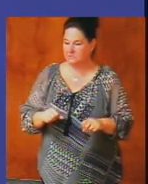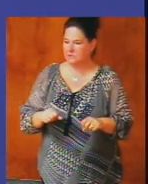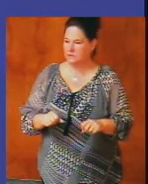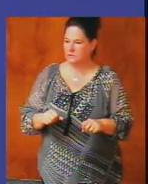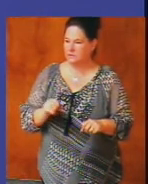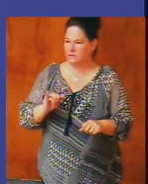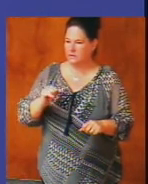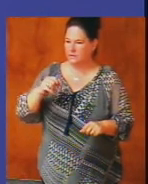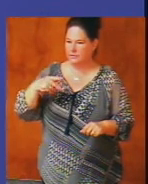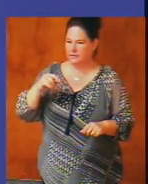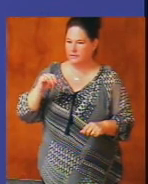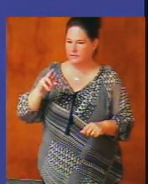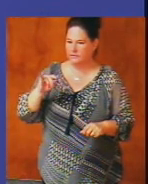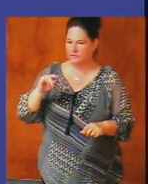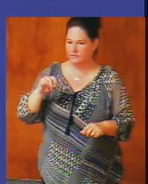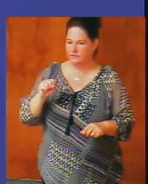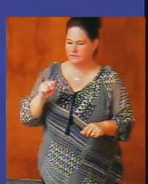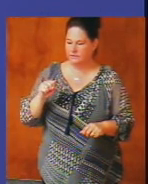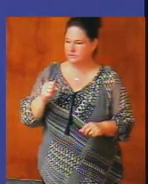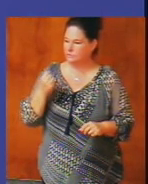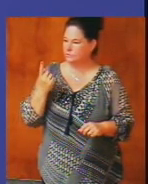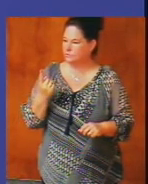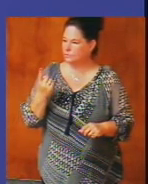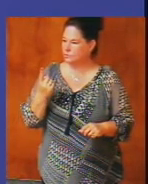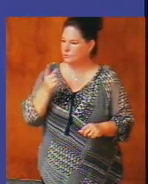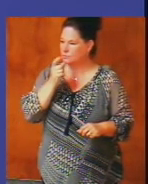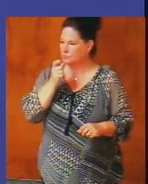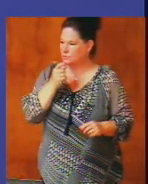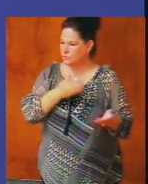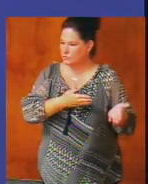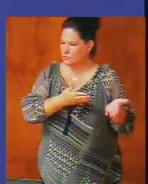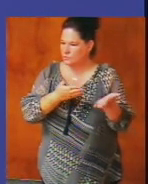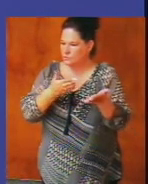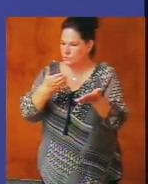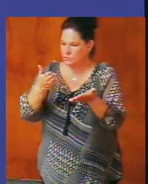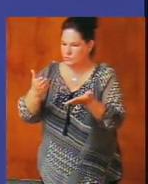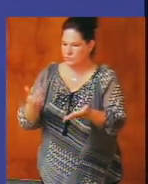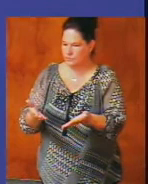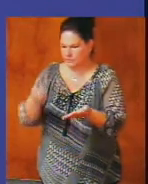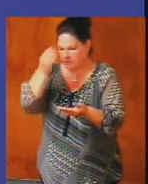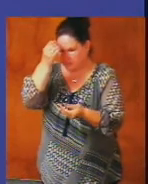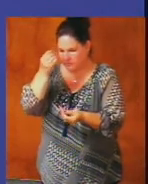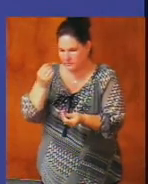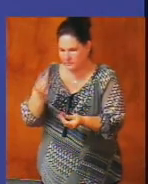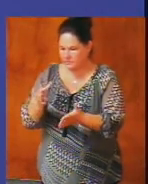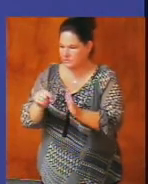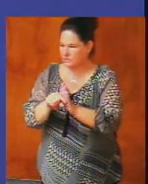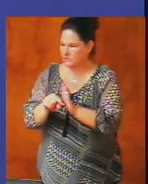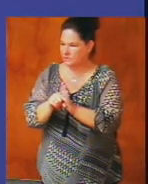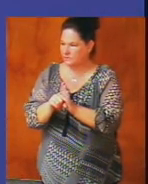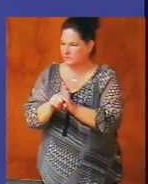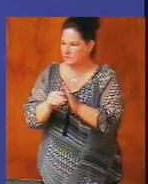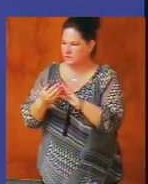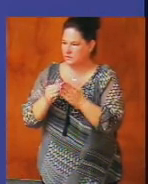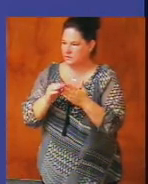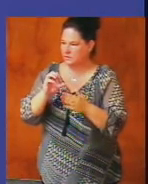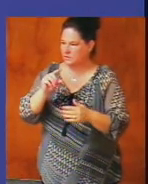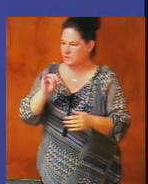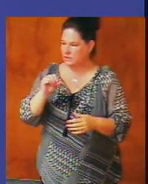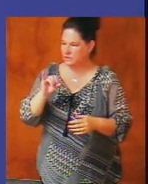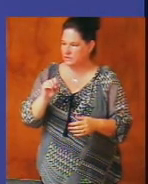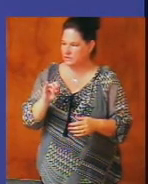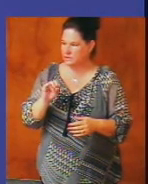that Epaphras was the one who took the gospel to the city of